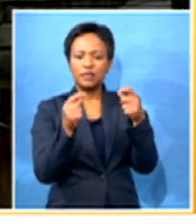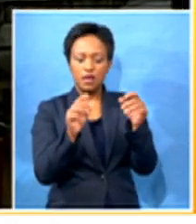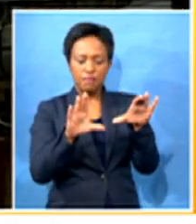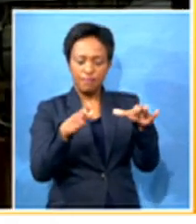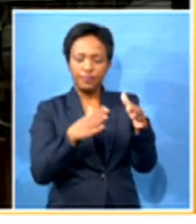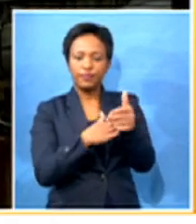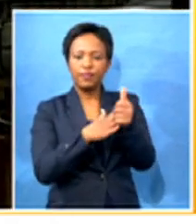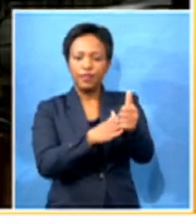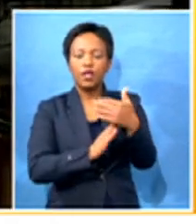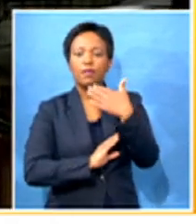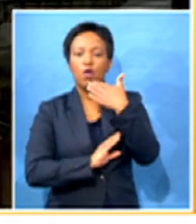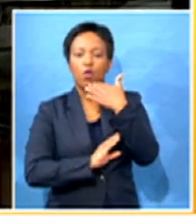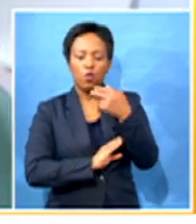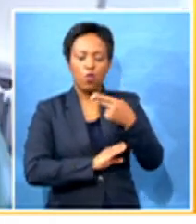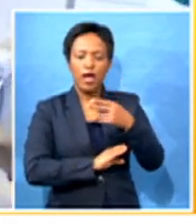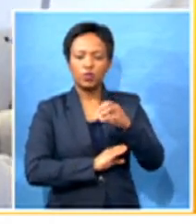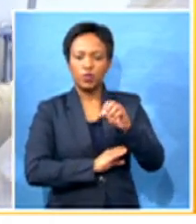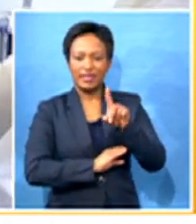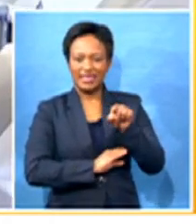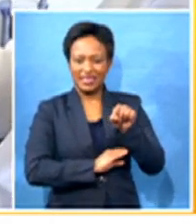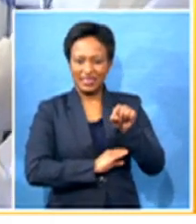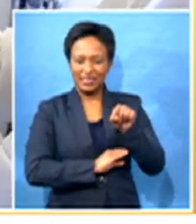HOD, and the team